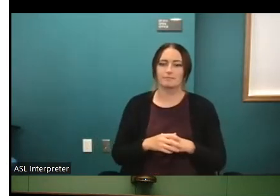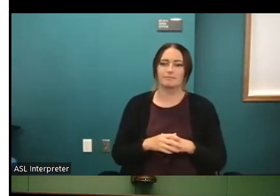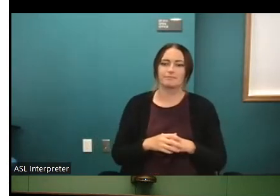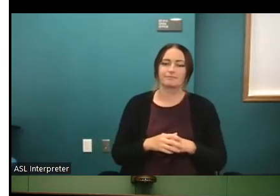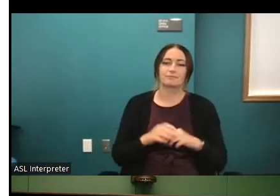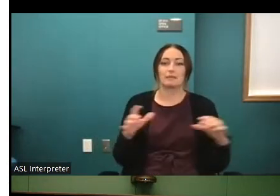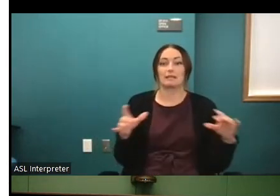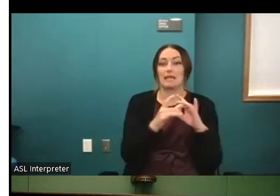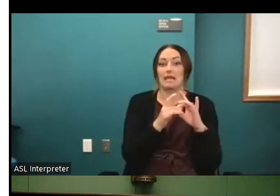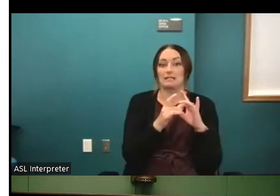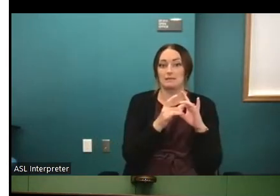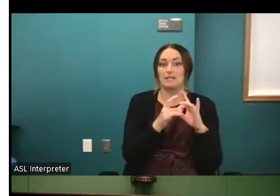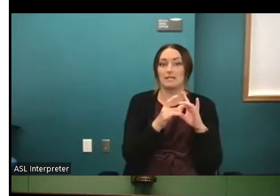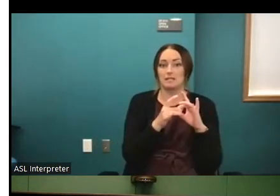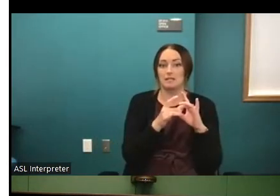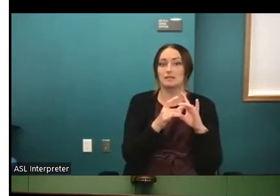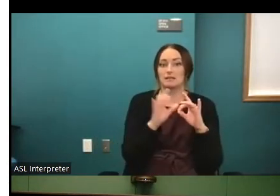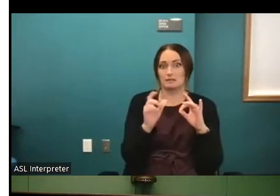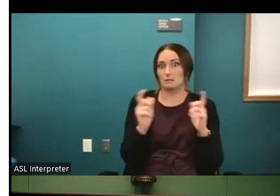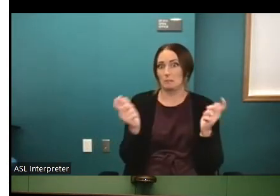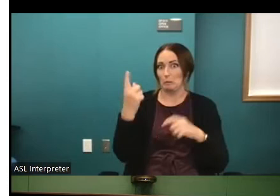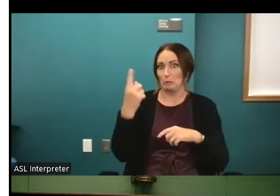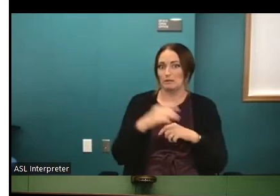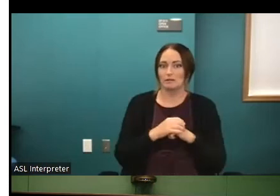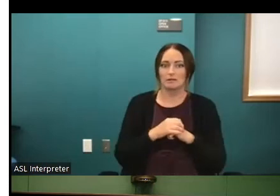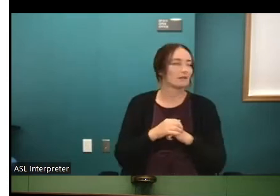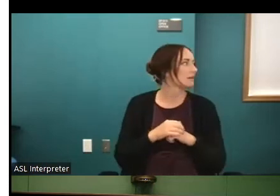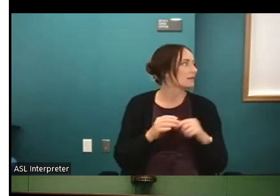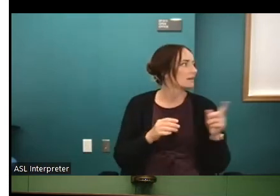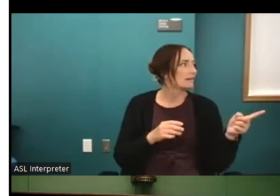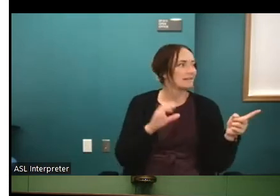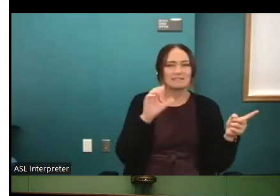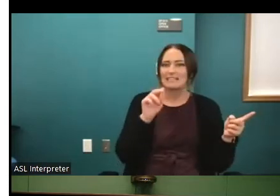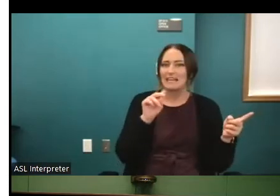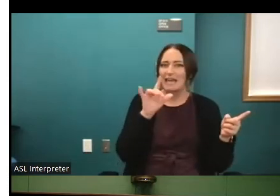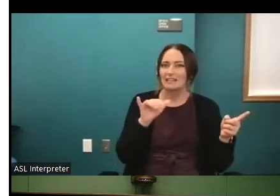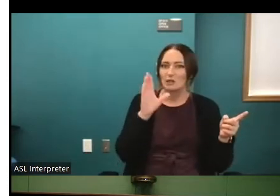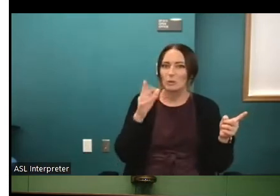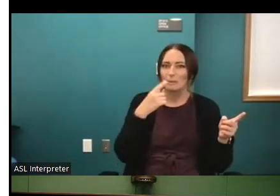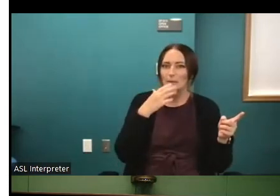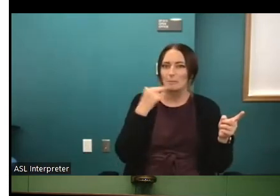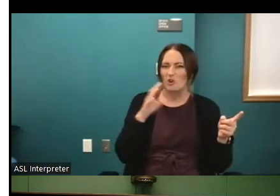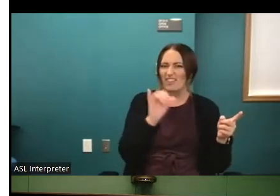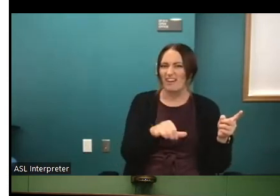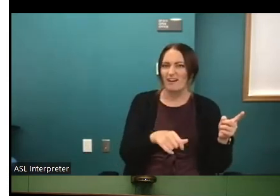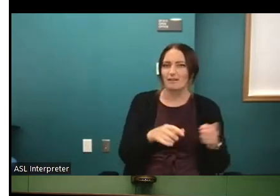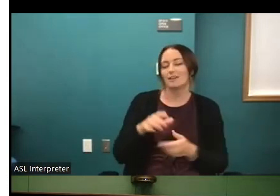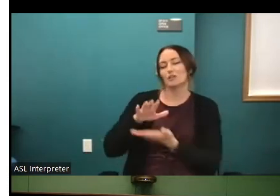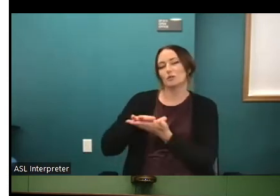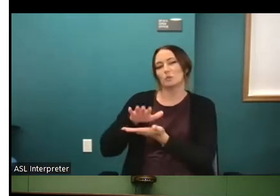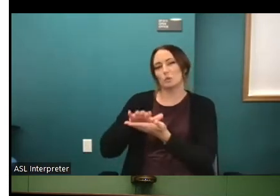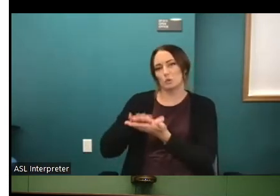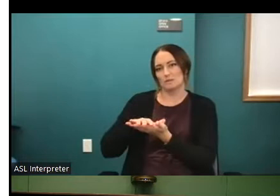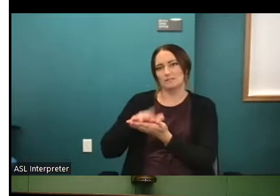Yeah, connectivity is a big one. And actually, Candy would be better at that stuff. People in the schools tend to be better than